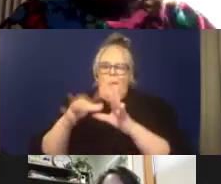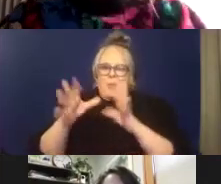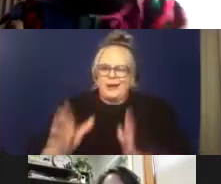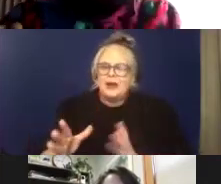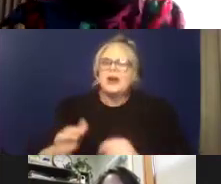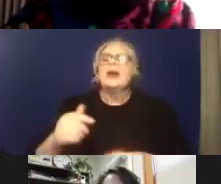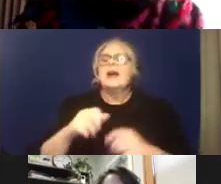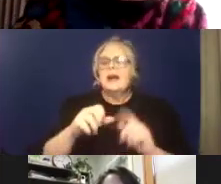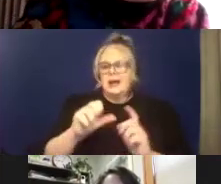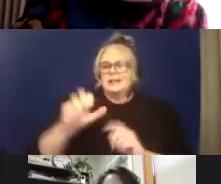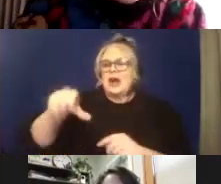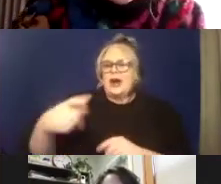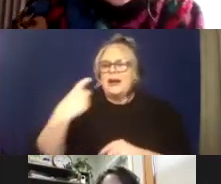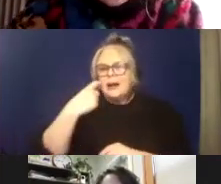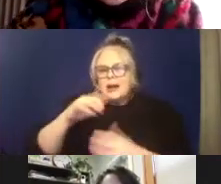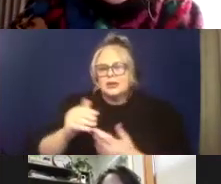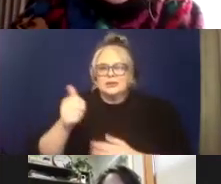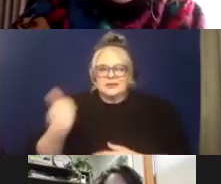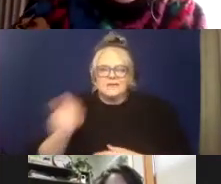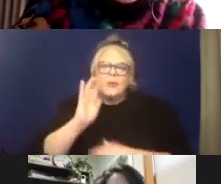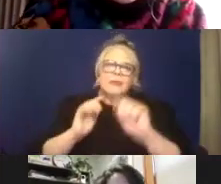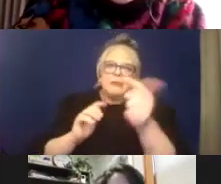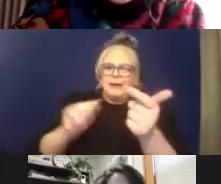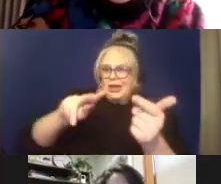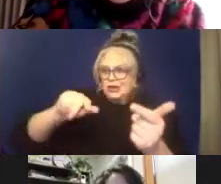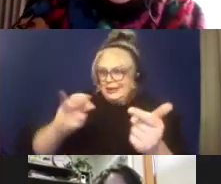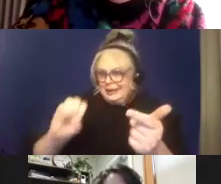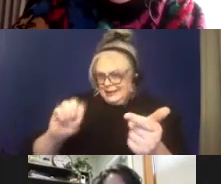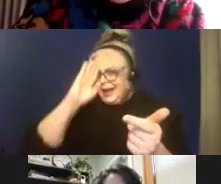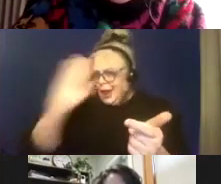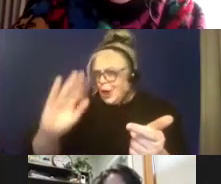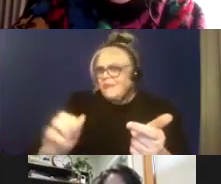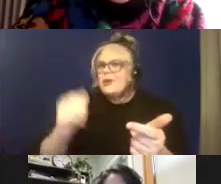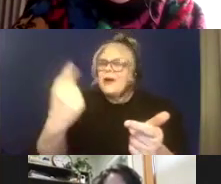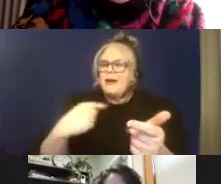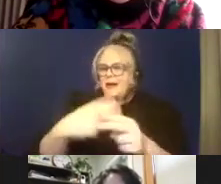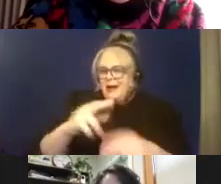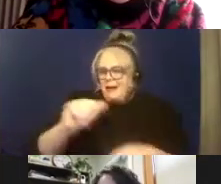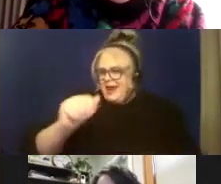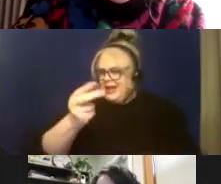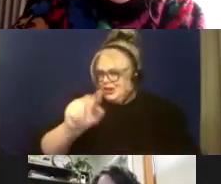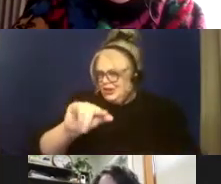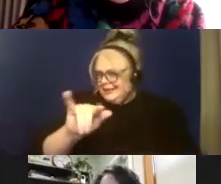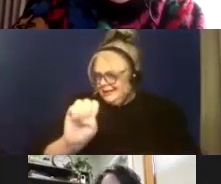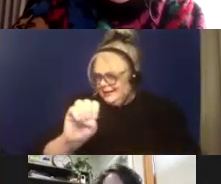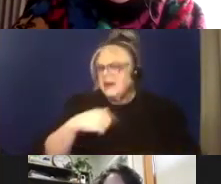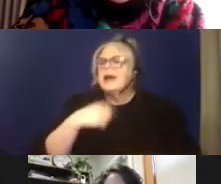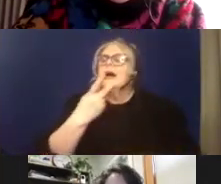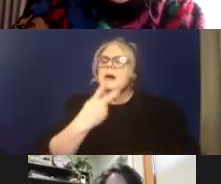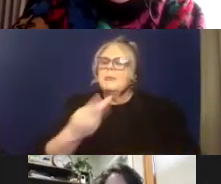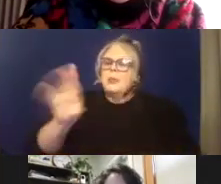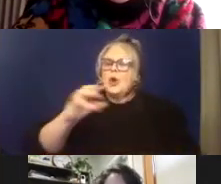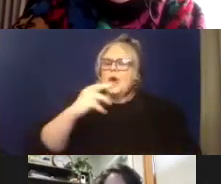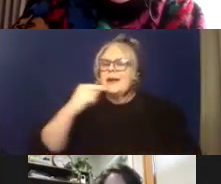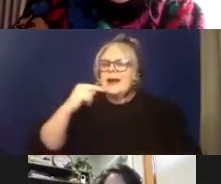Angie introduce themselves too. Hello, everyone. My name is Angie. My pronouns are they, them, and I am a prevention coordinator